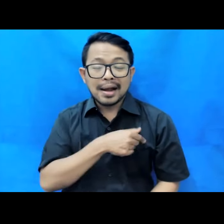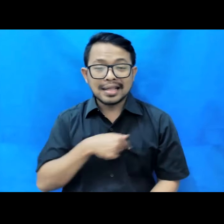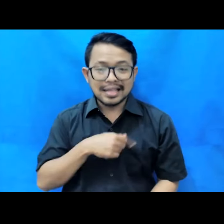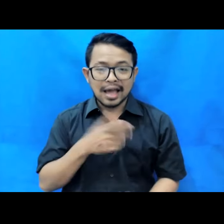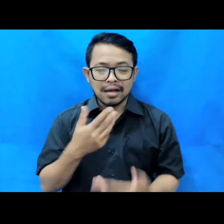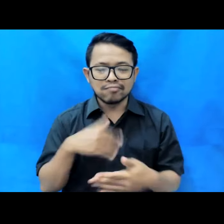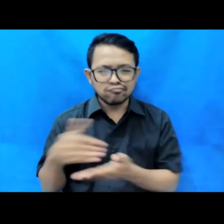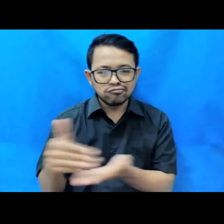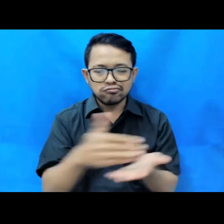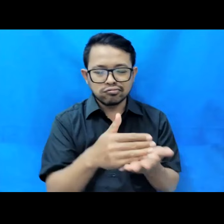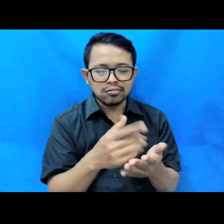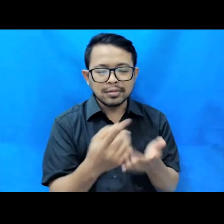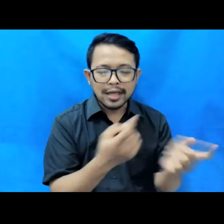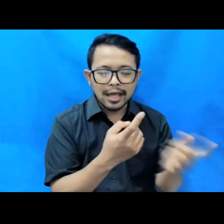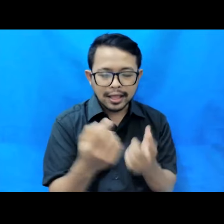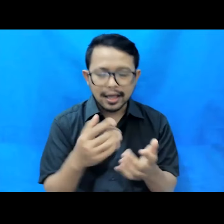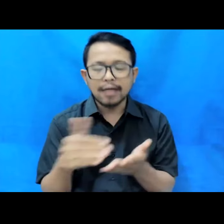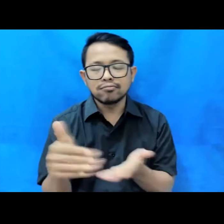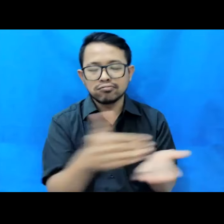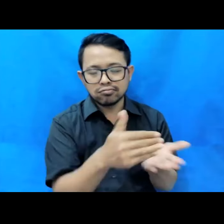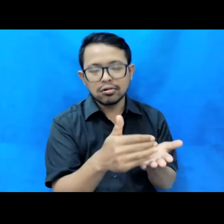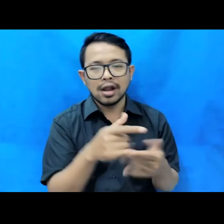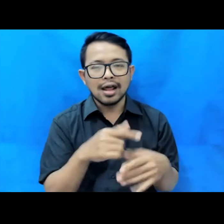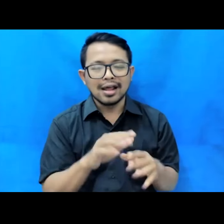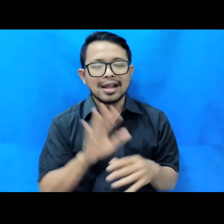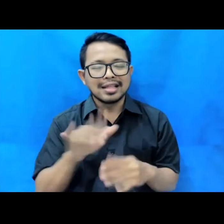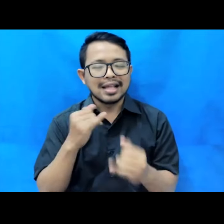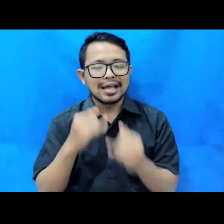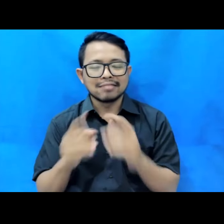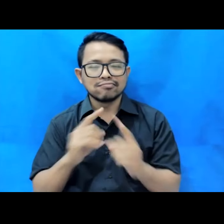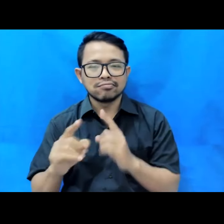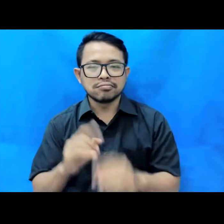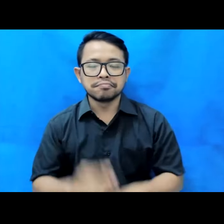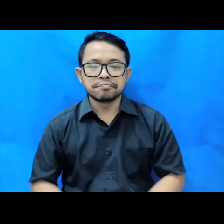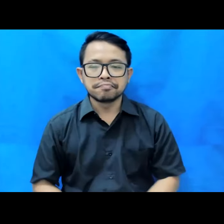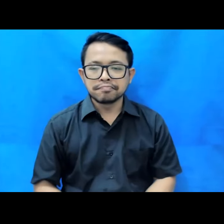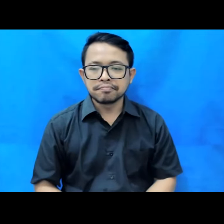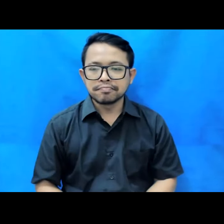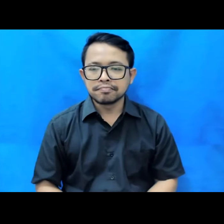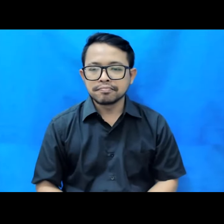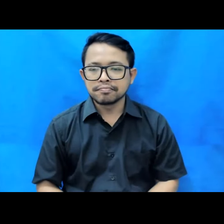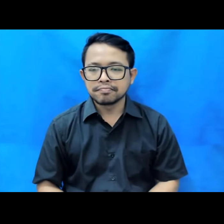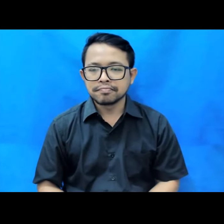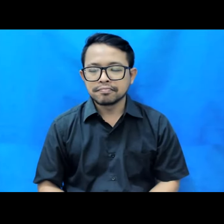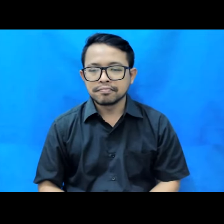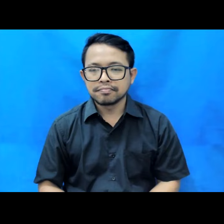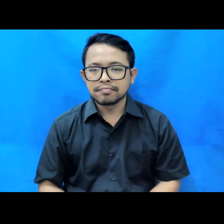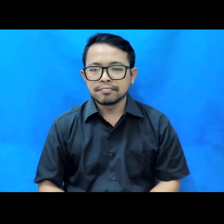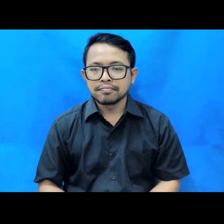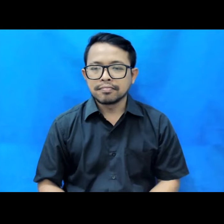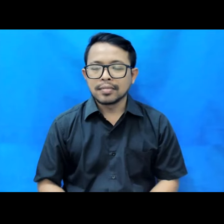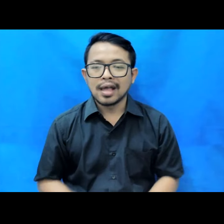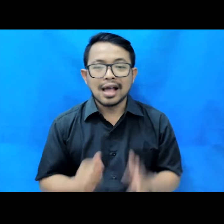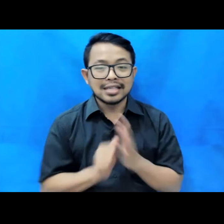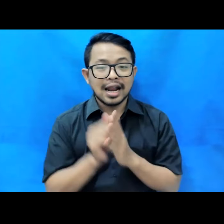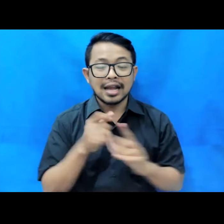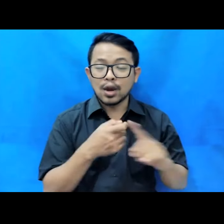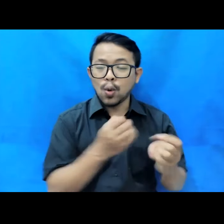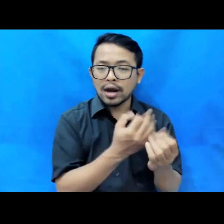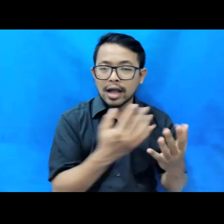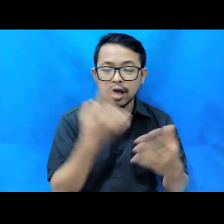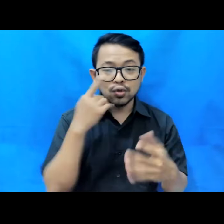and the committee will collect your comments in chat, and we will be discussing it in the allotted time. Now,